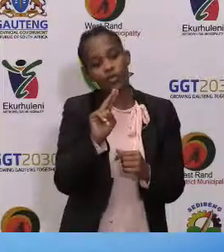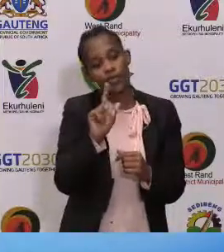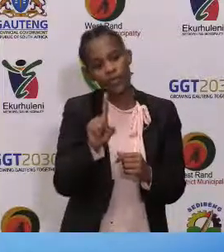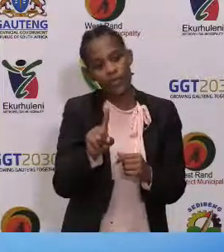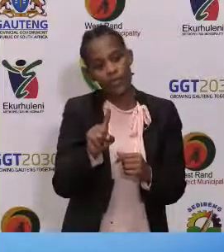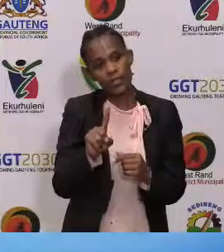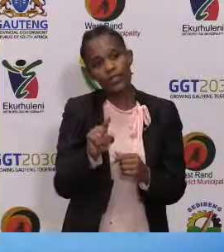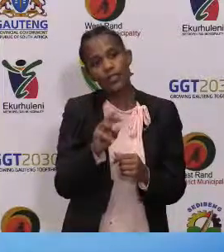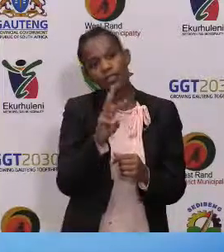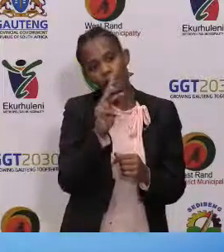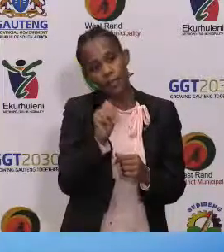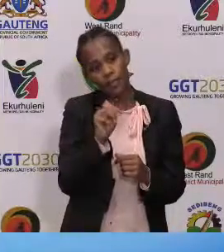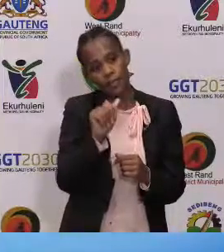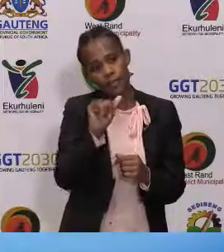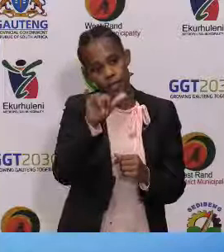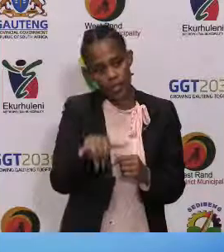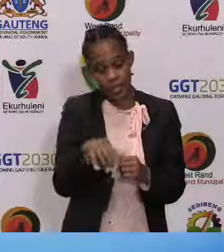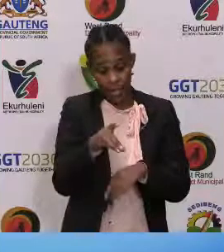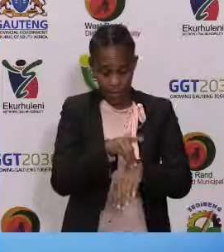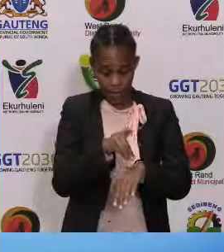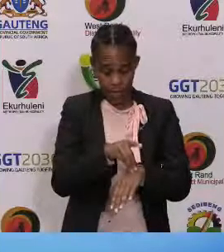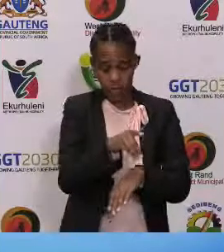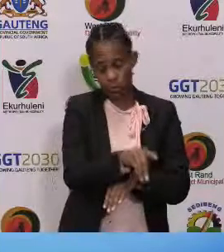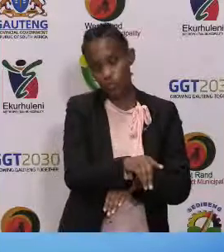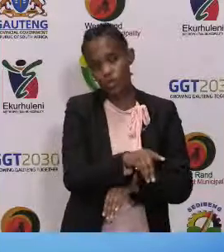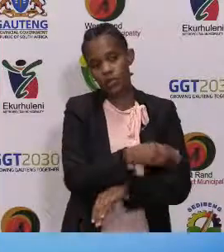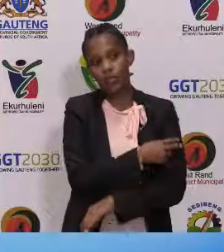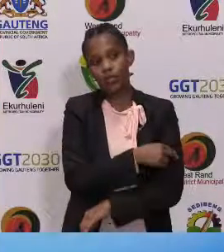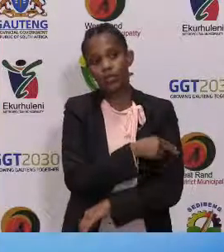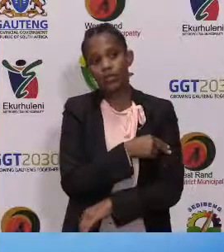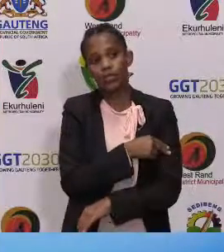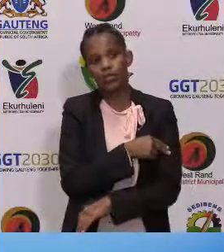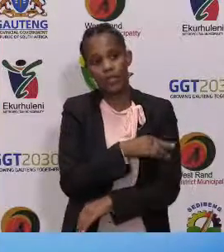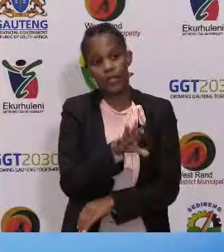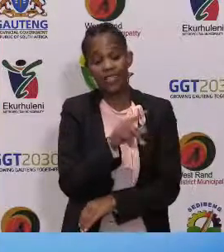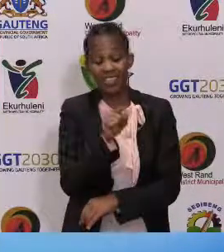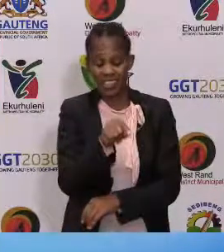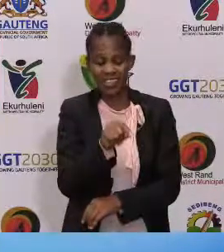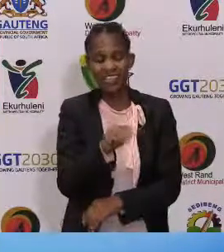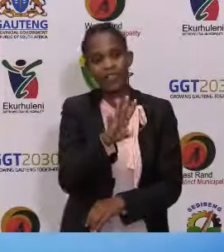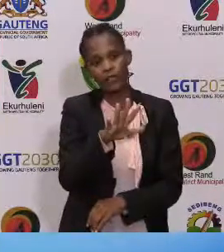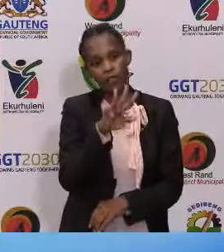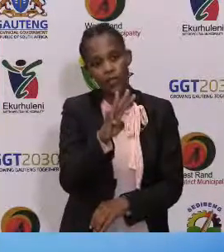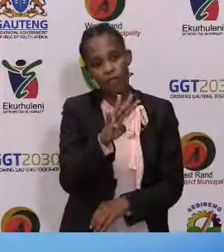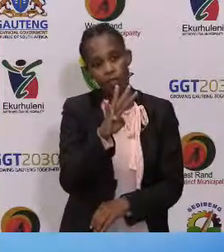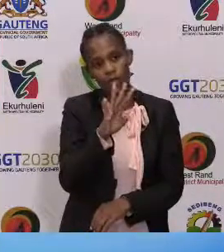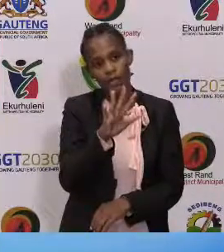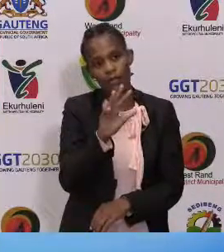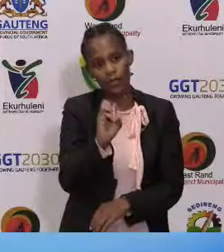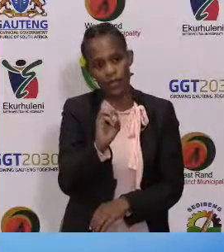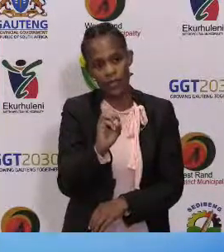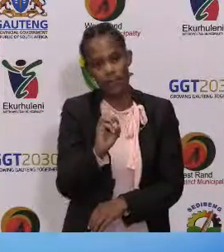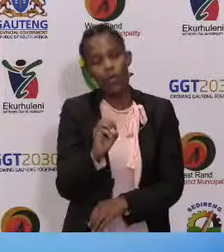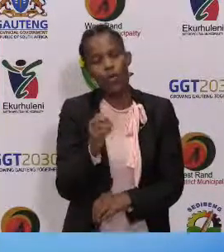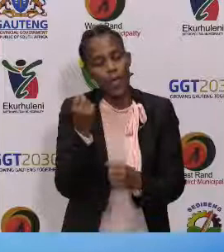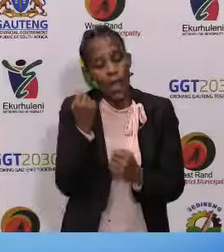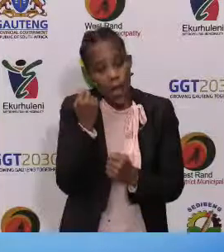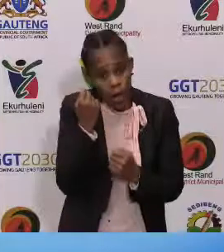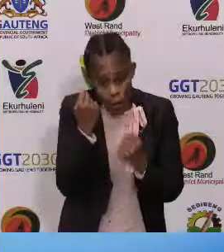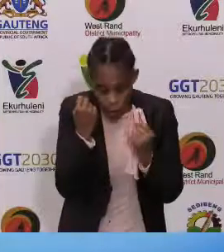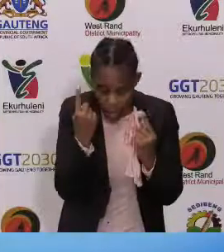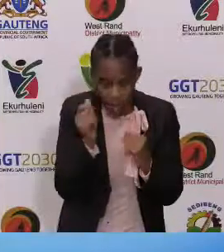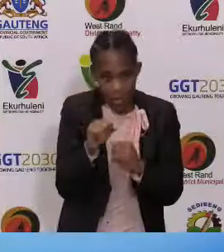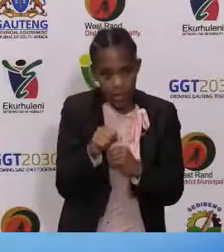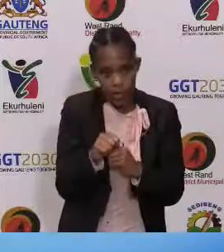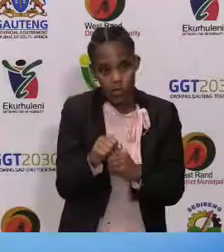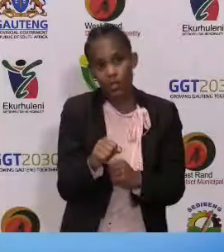150 at Dr. George Mkari, and then 300 at Kopano. That's the 450. We are fully aware that we